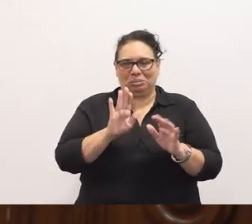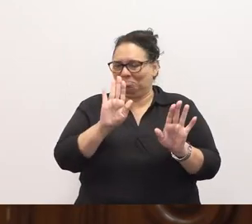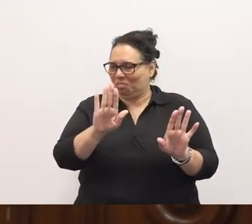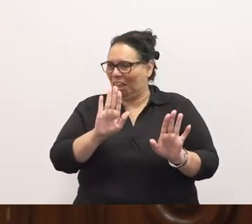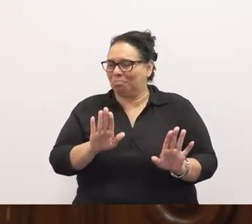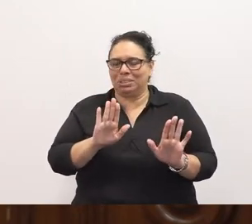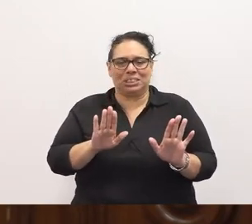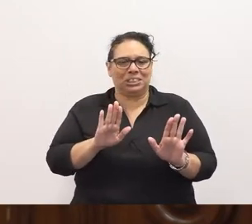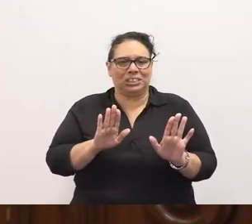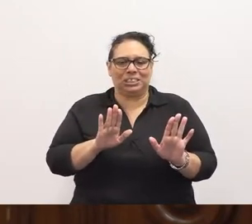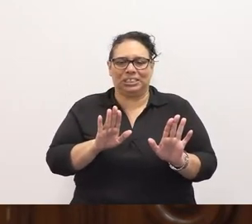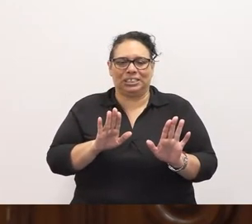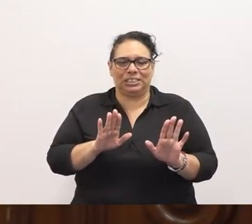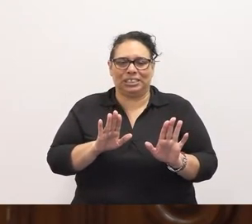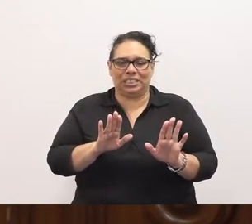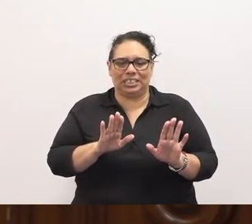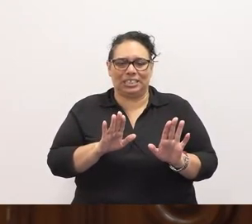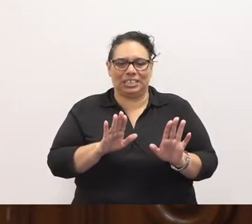fabulous